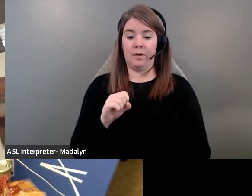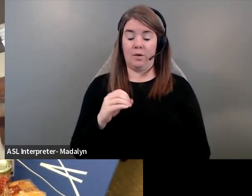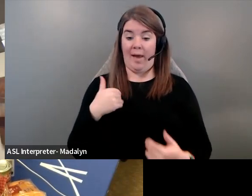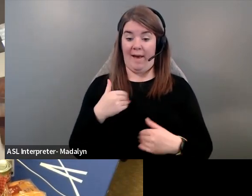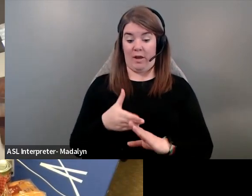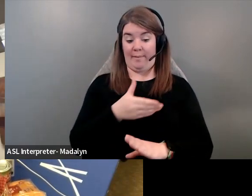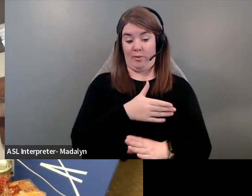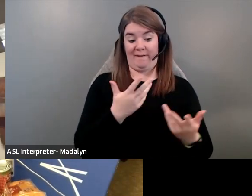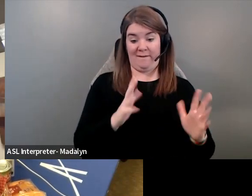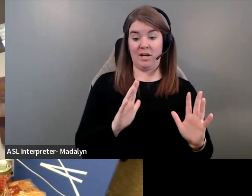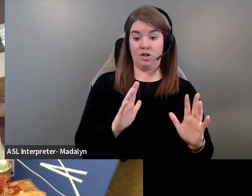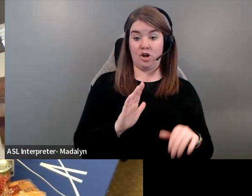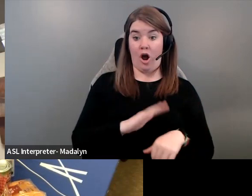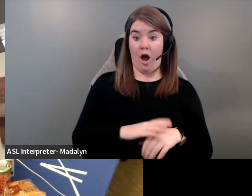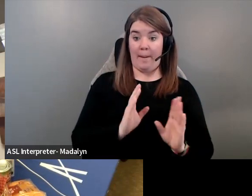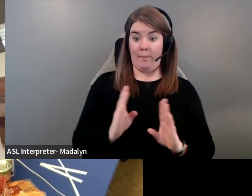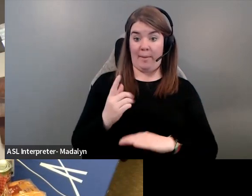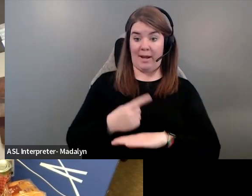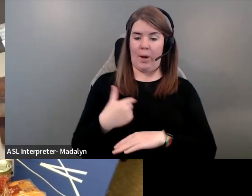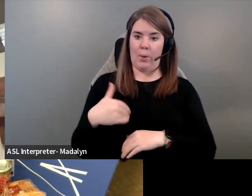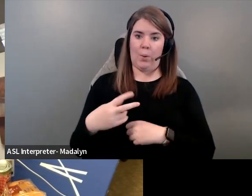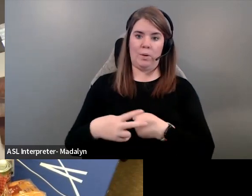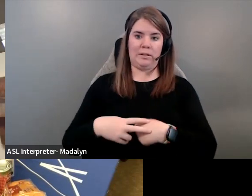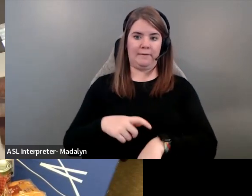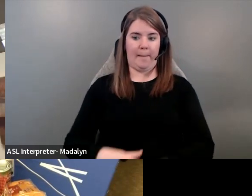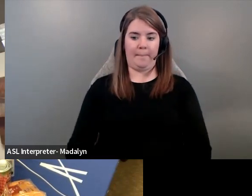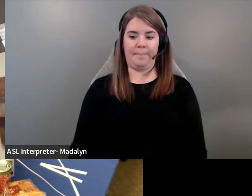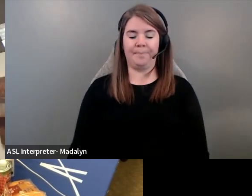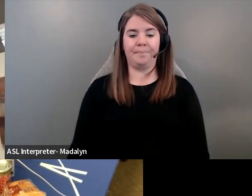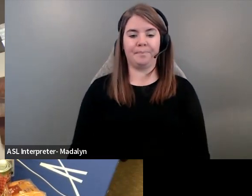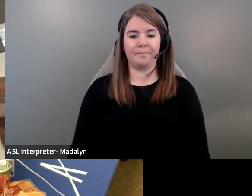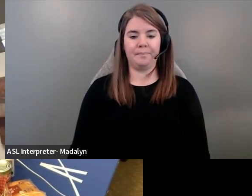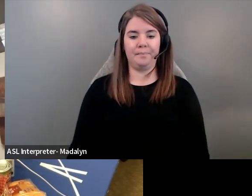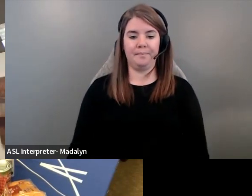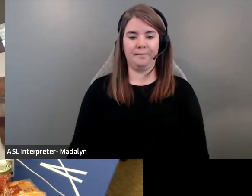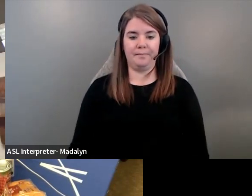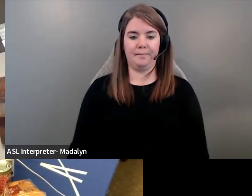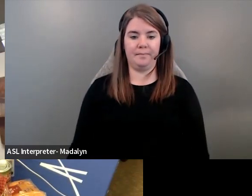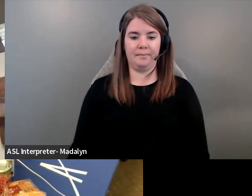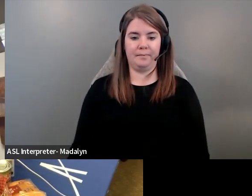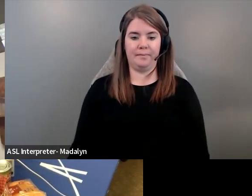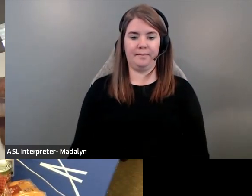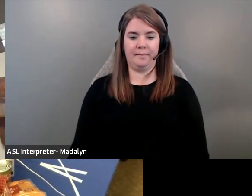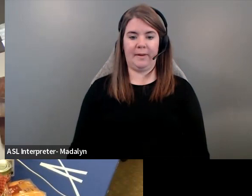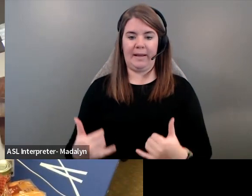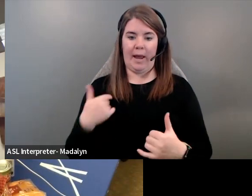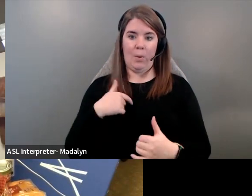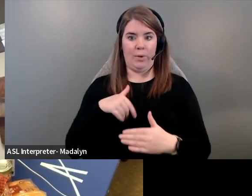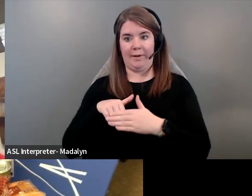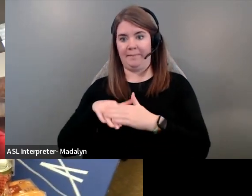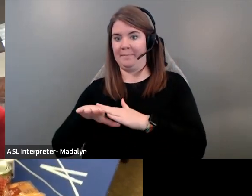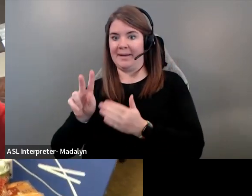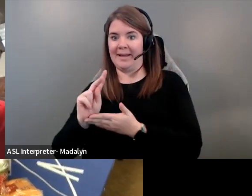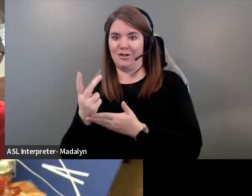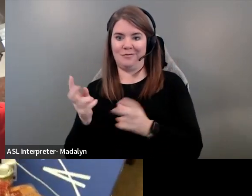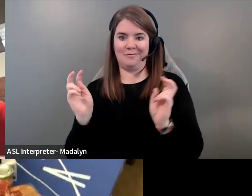this prep day is going to save you a lot of time. So we'll get ready and go into the kitchen. So you want to move that?